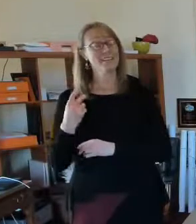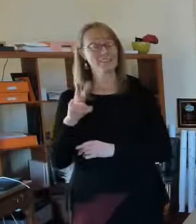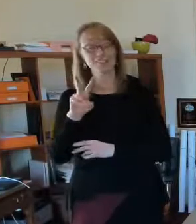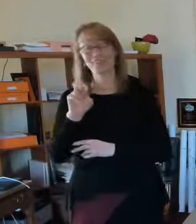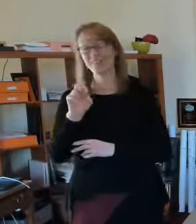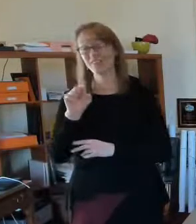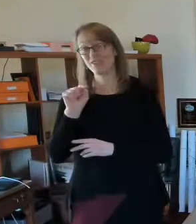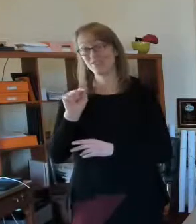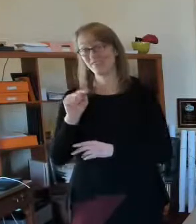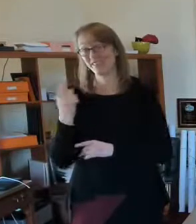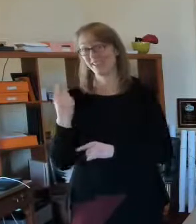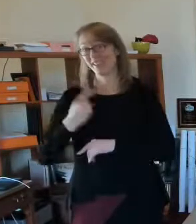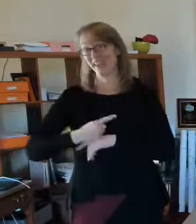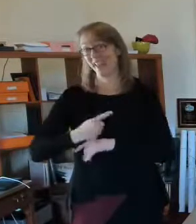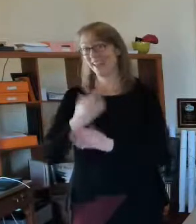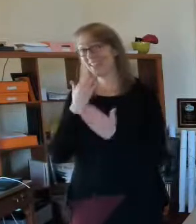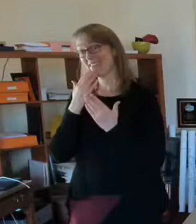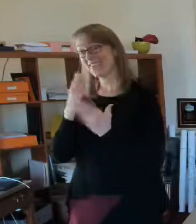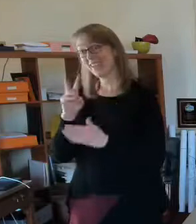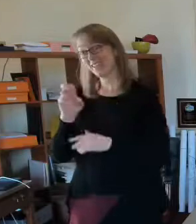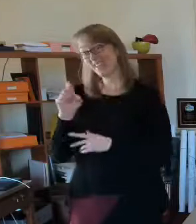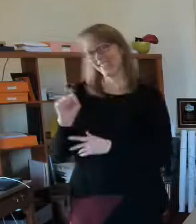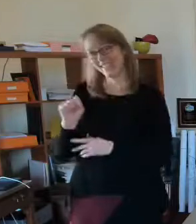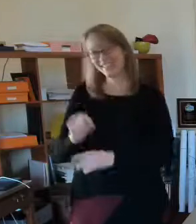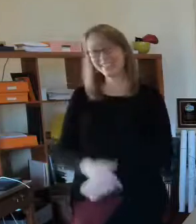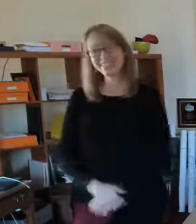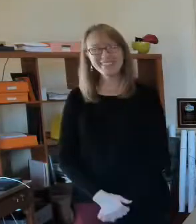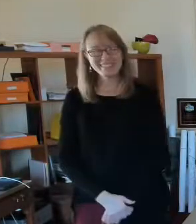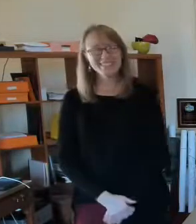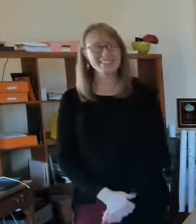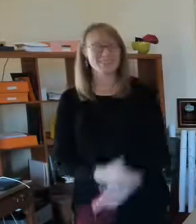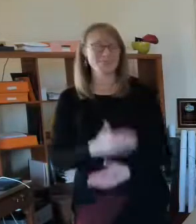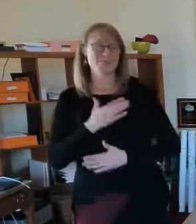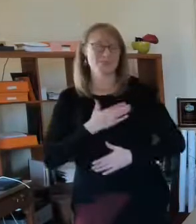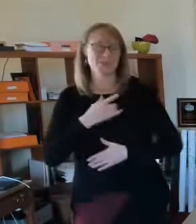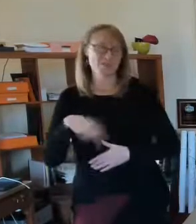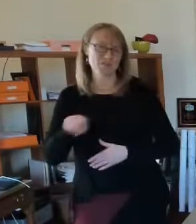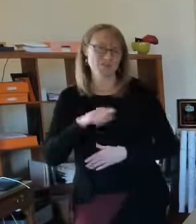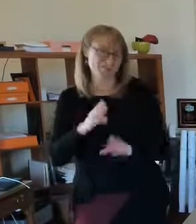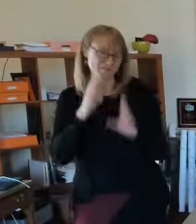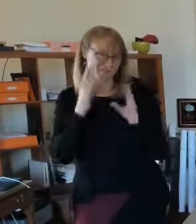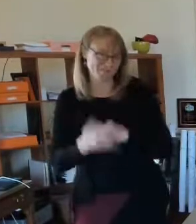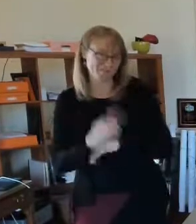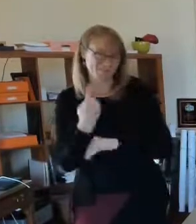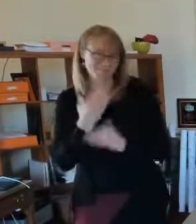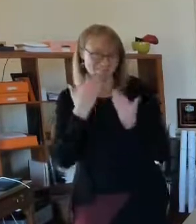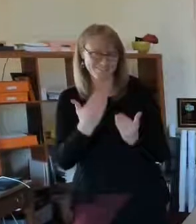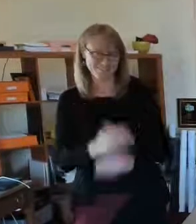thank a veteran, and appreciate you all being here today. Thank you.